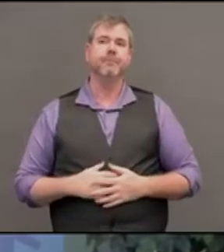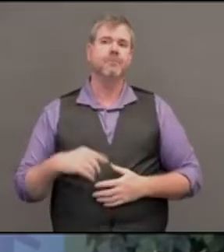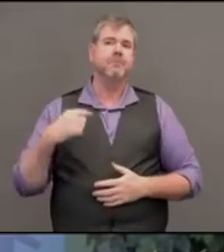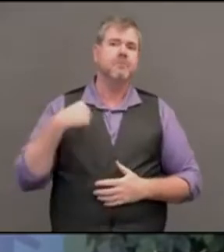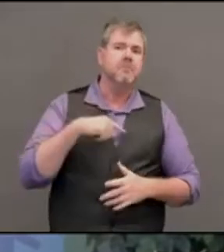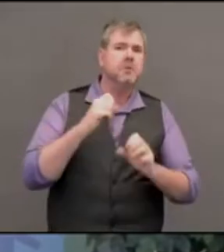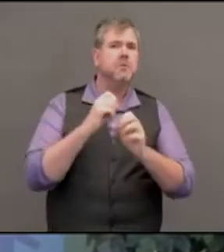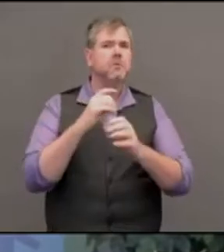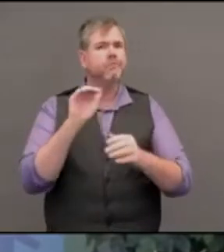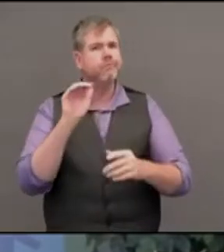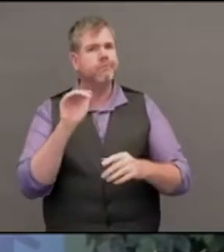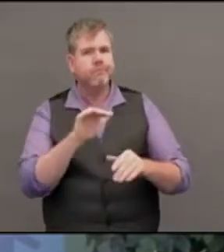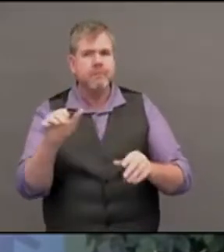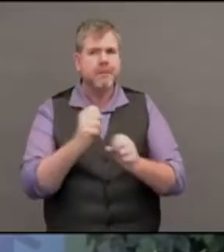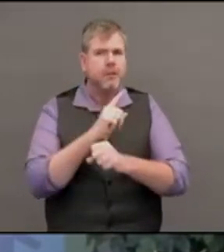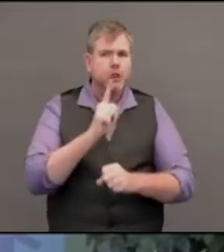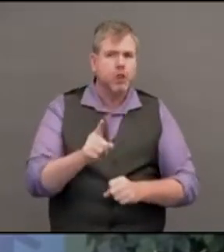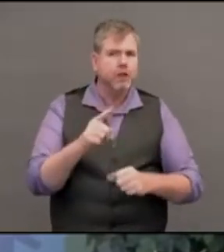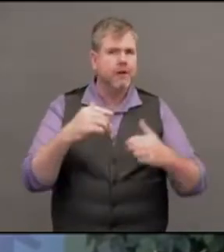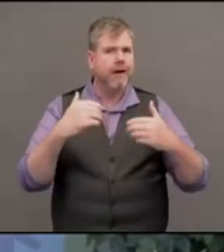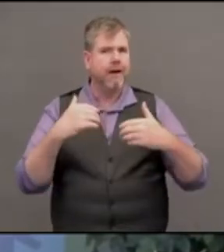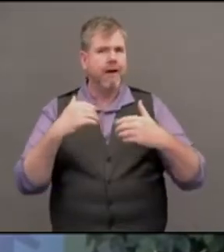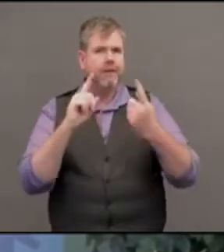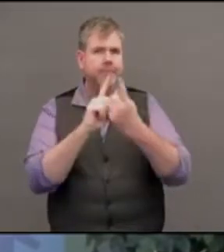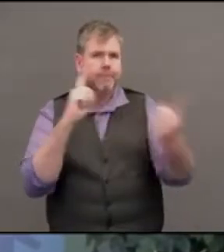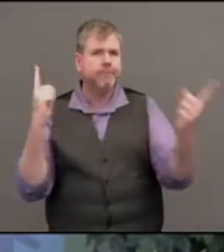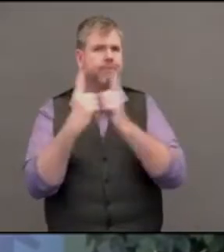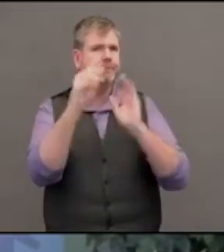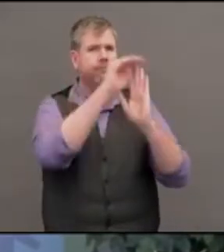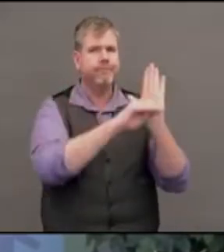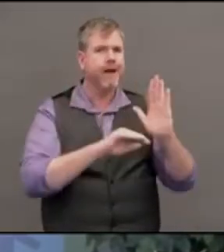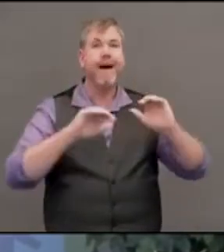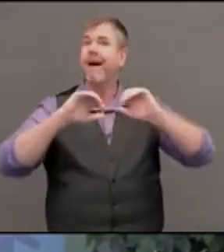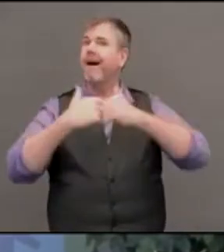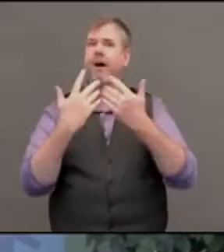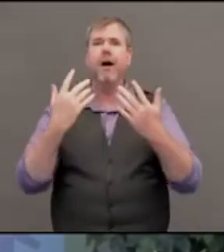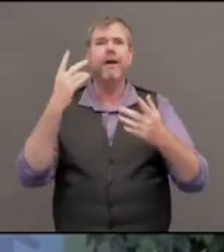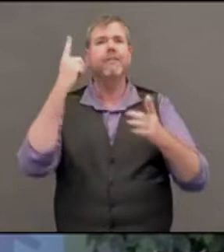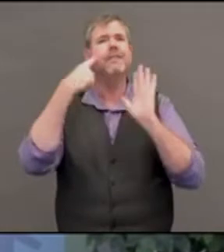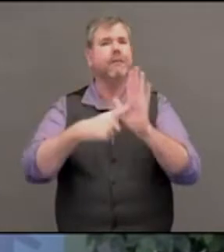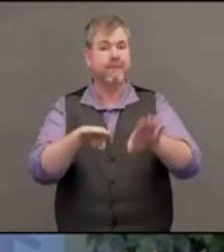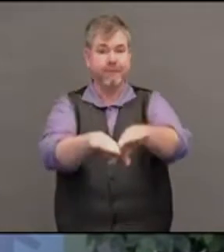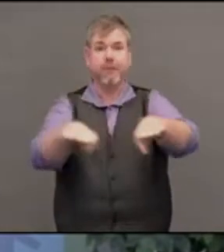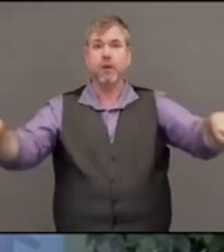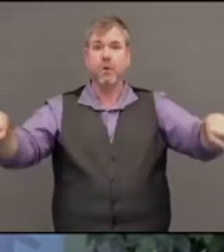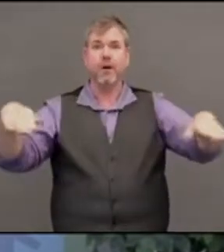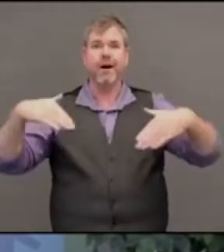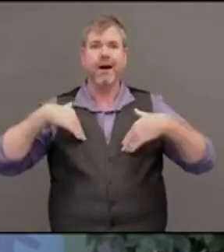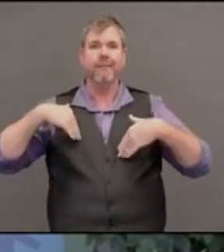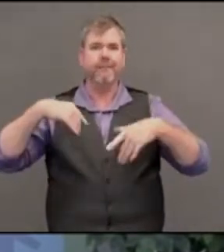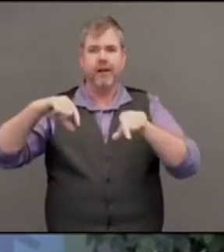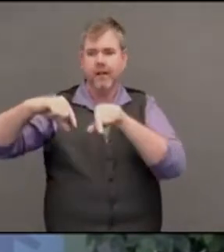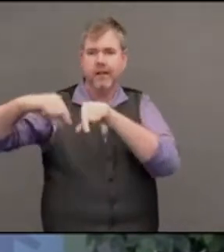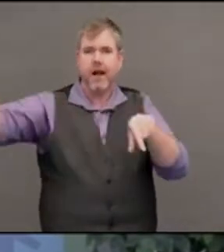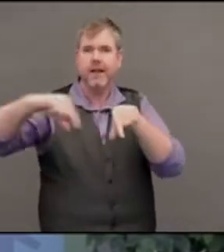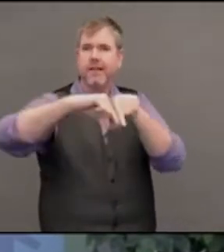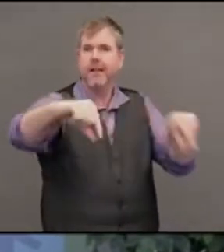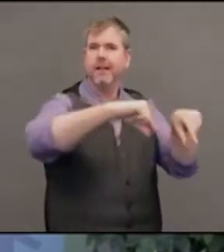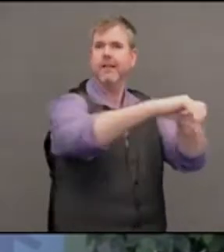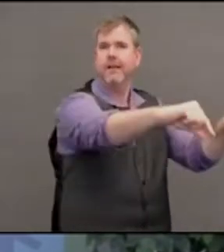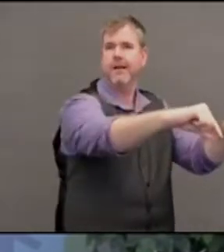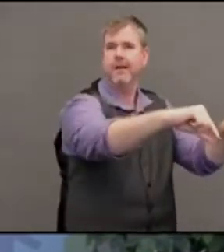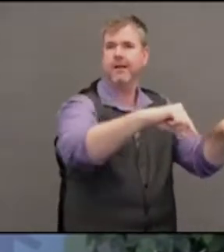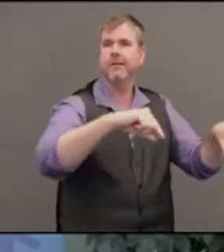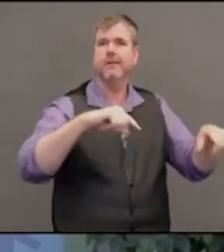distancing, make sure that the employees and clients are wearing masks. And we also have conversations with the employees in regards to how they're feeling. Do you